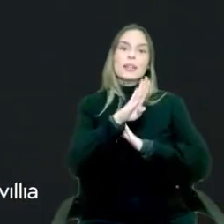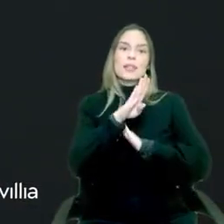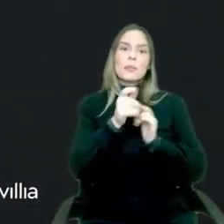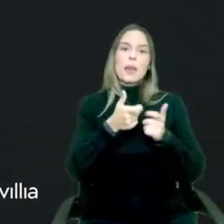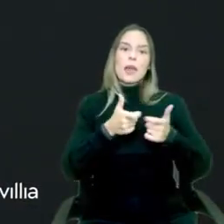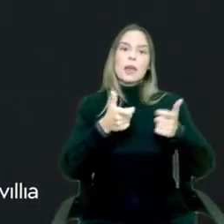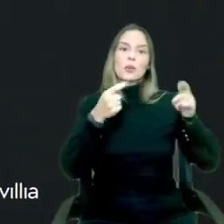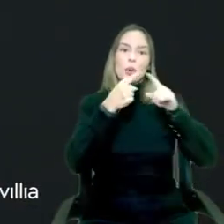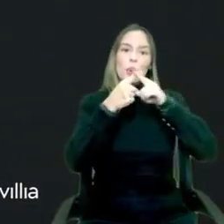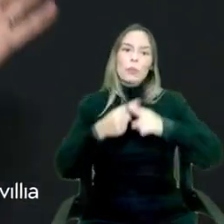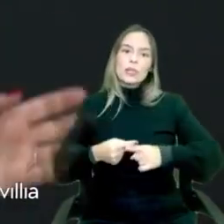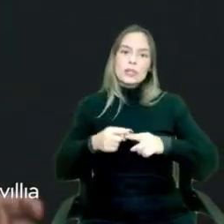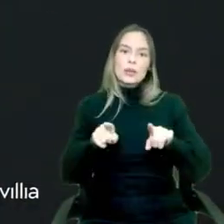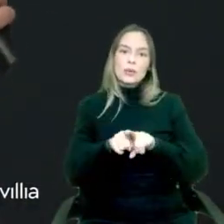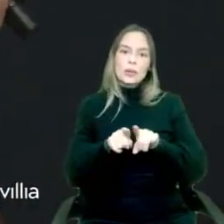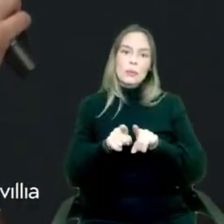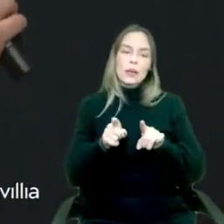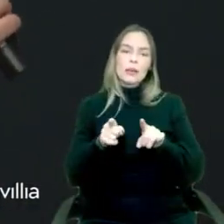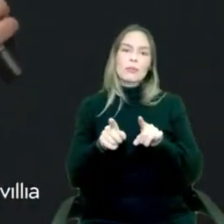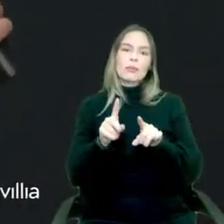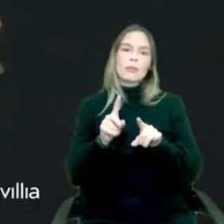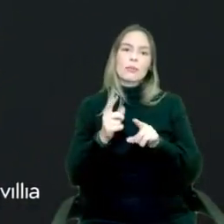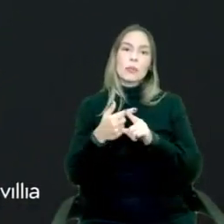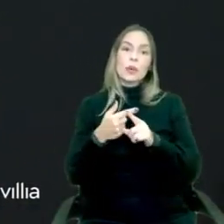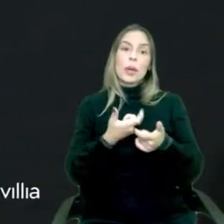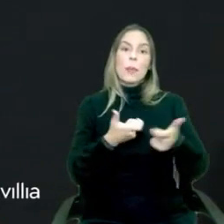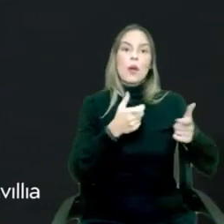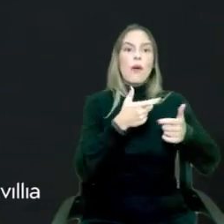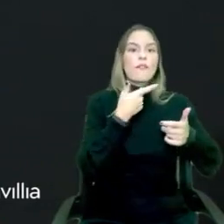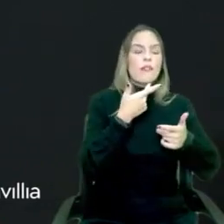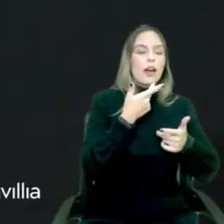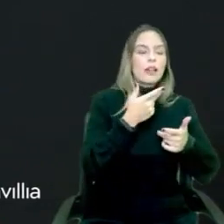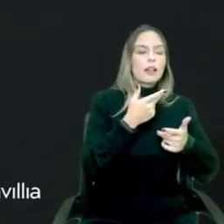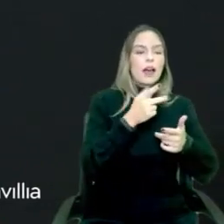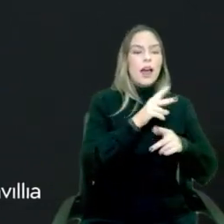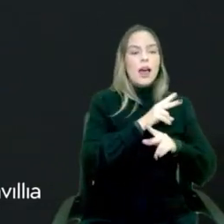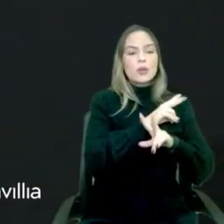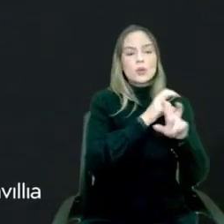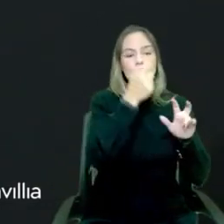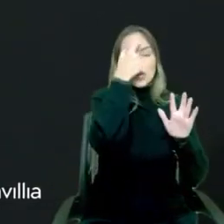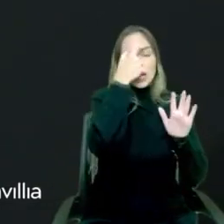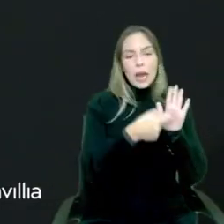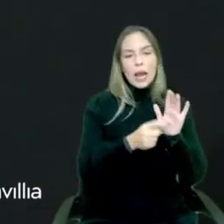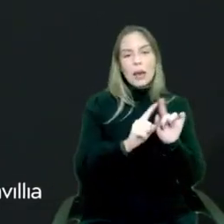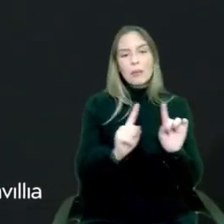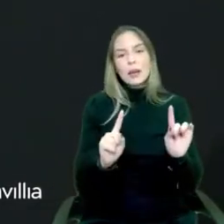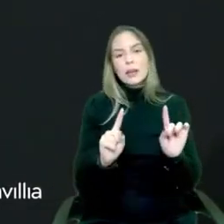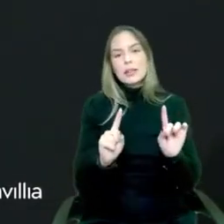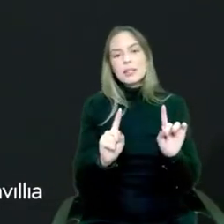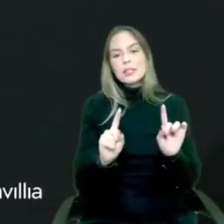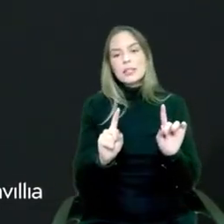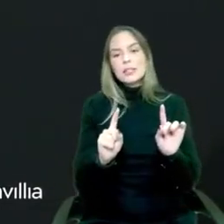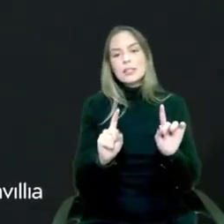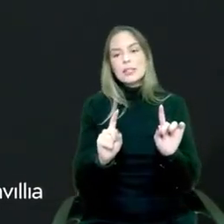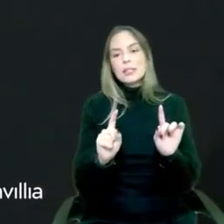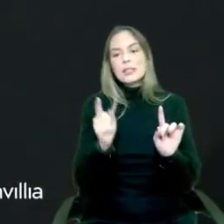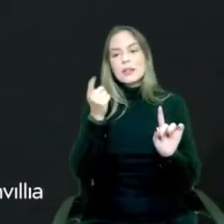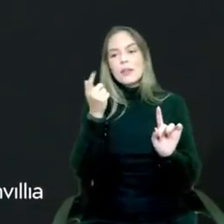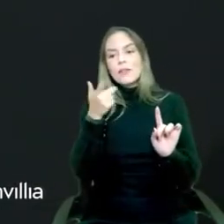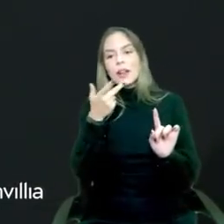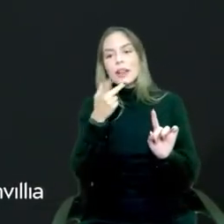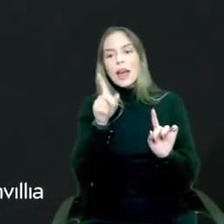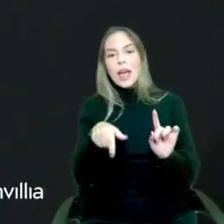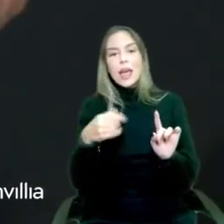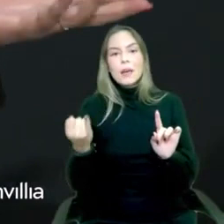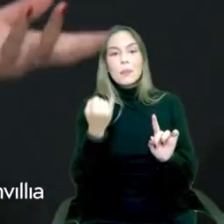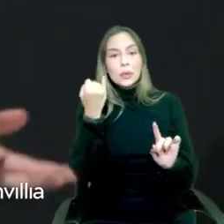everyone is talking about AI, but really it comes down to, you know, winning work, but also executing and having the expertise